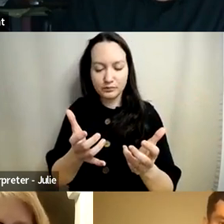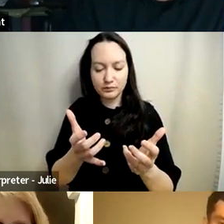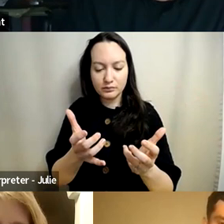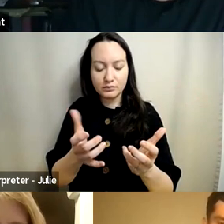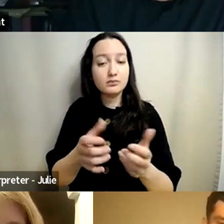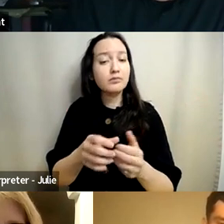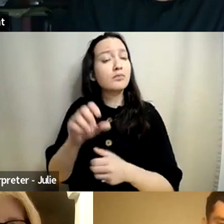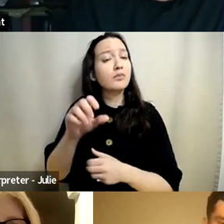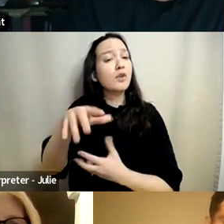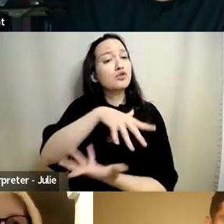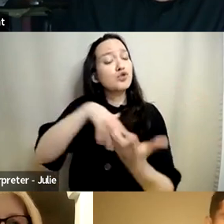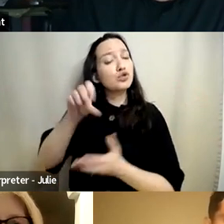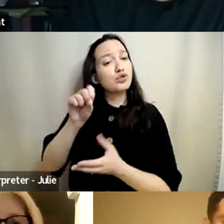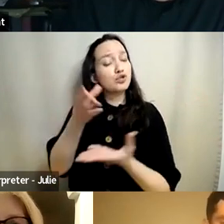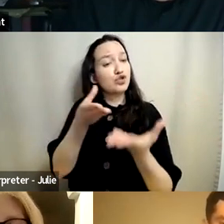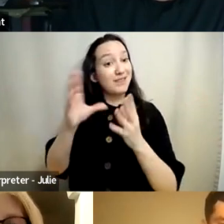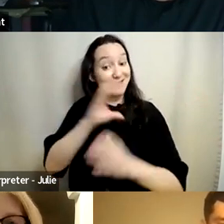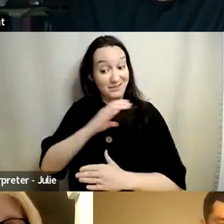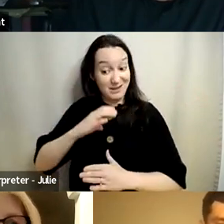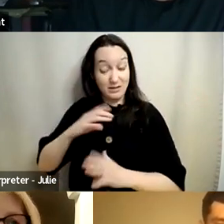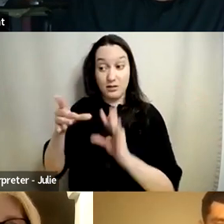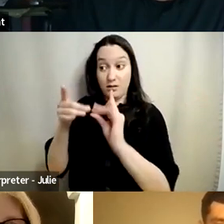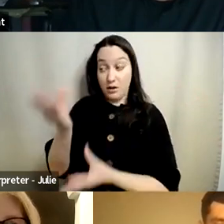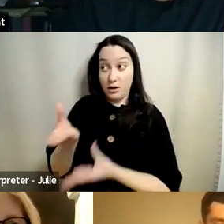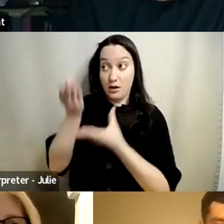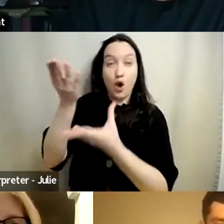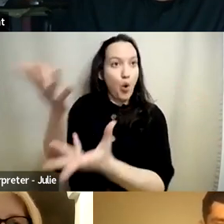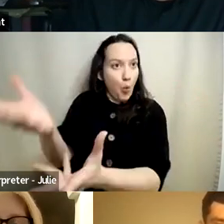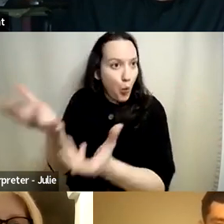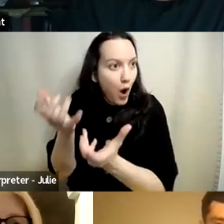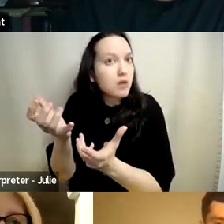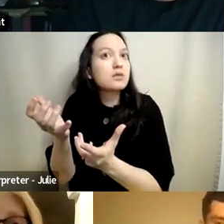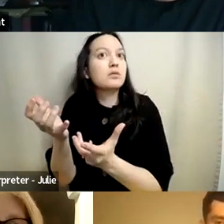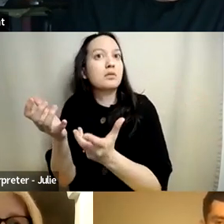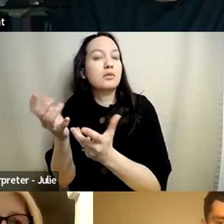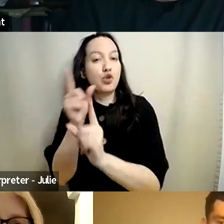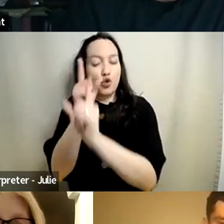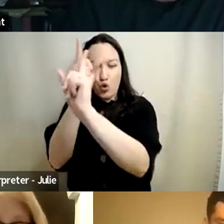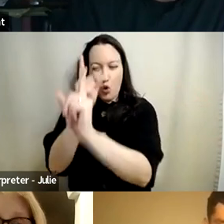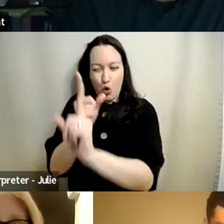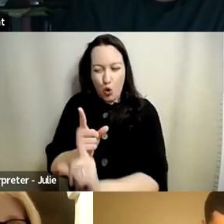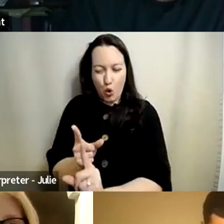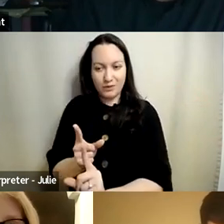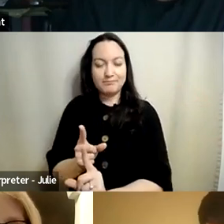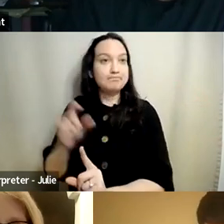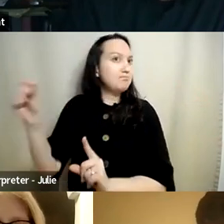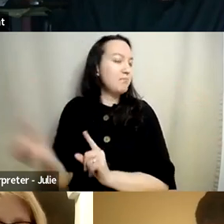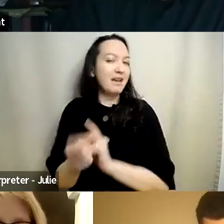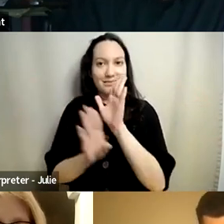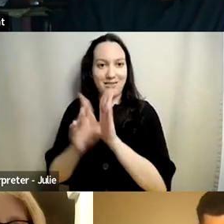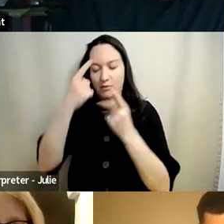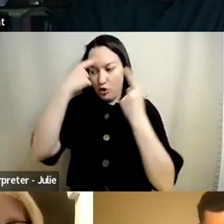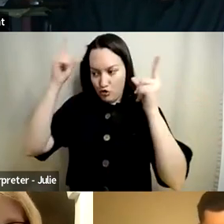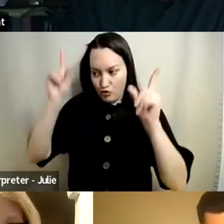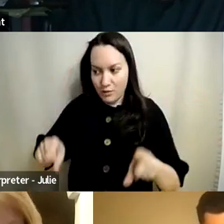Social Services Committee had stated that they wanted to have as goals for any development agreement.